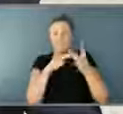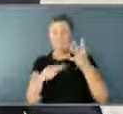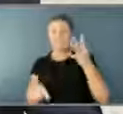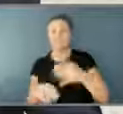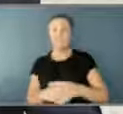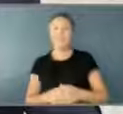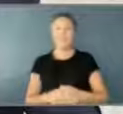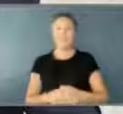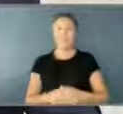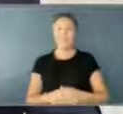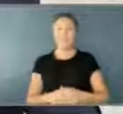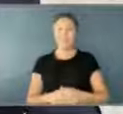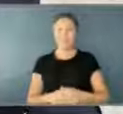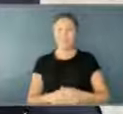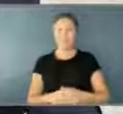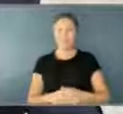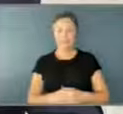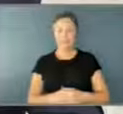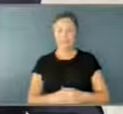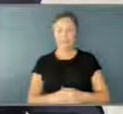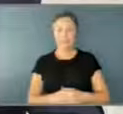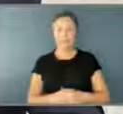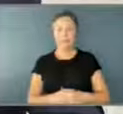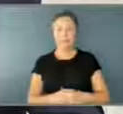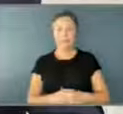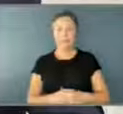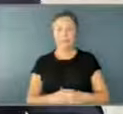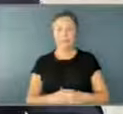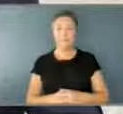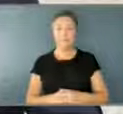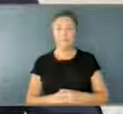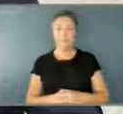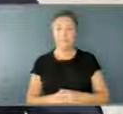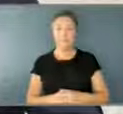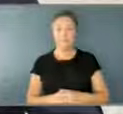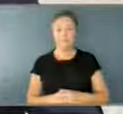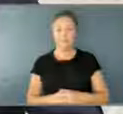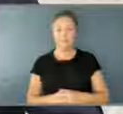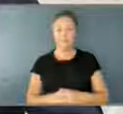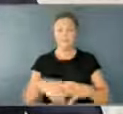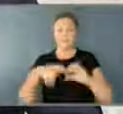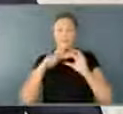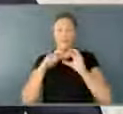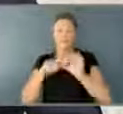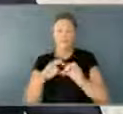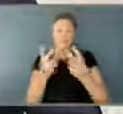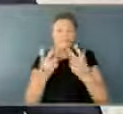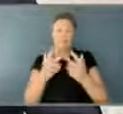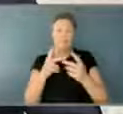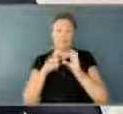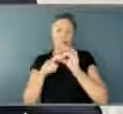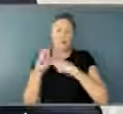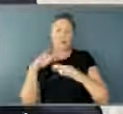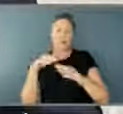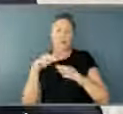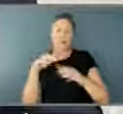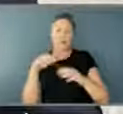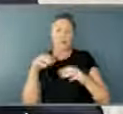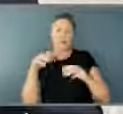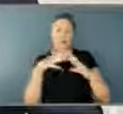further on that, did President Biden ask you or discuss any further, I guess, more ambitious